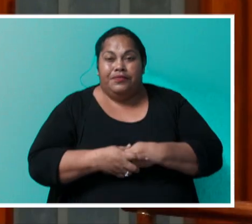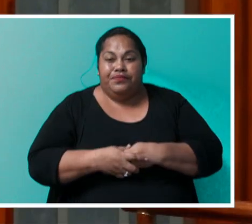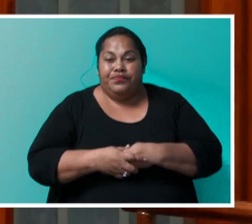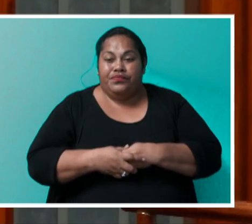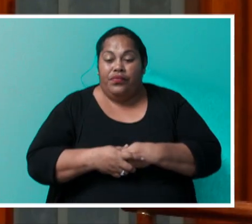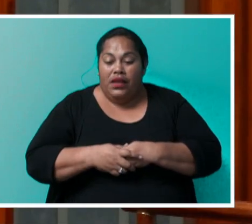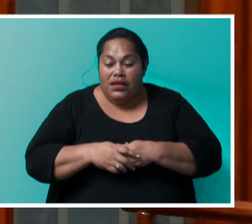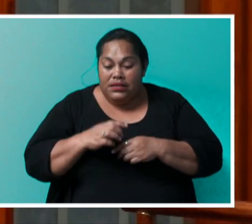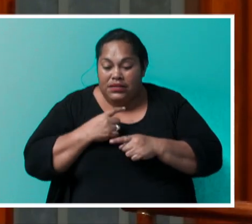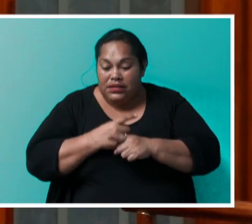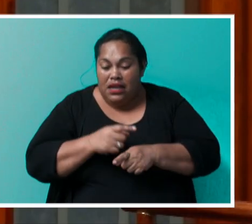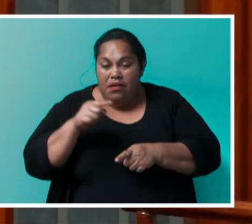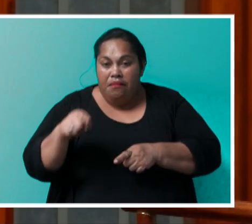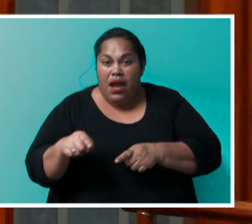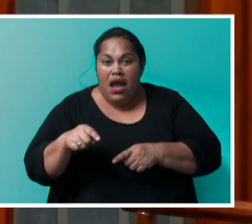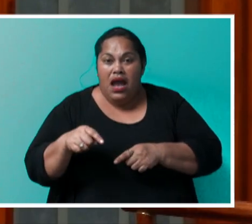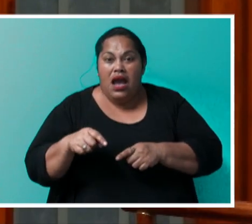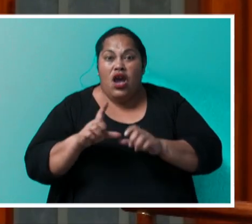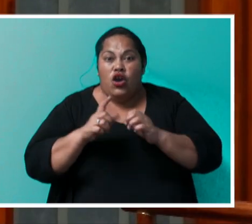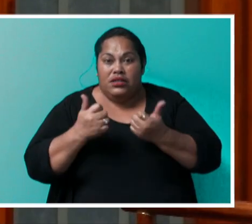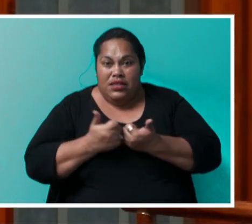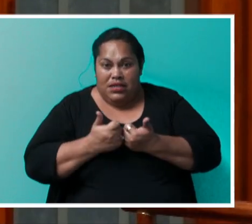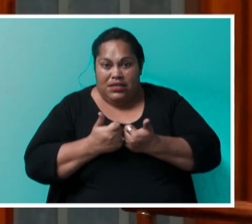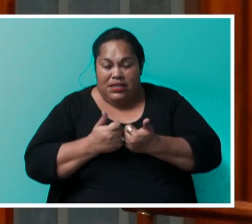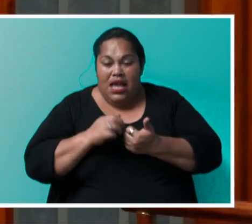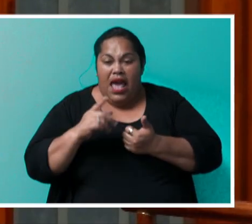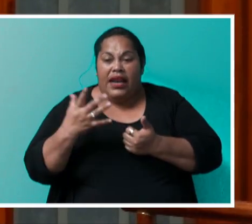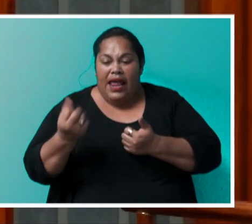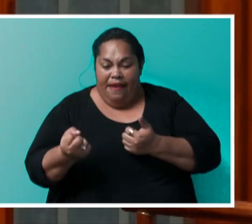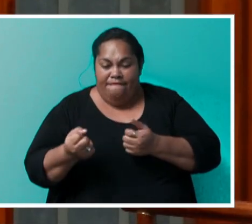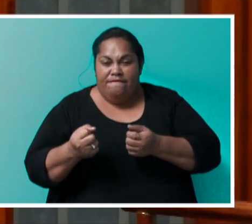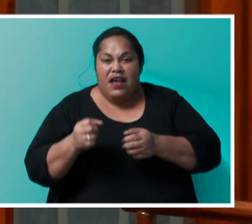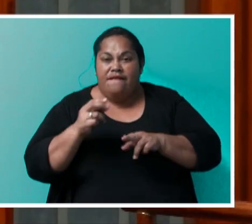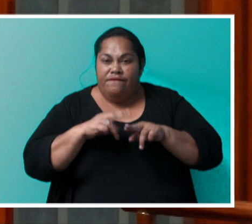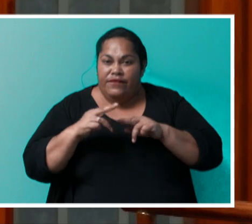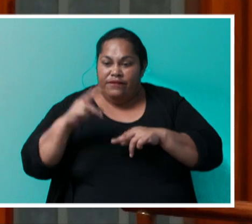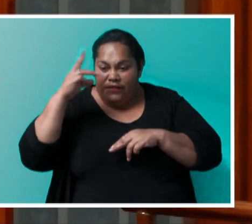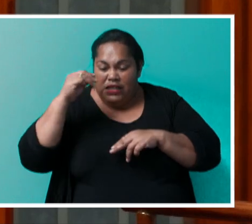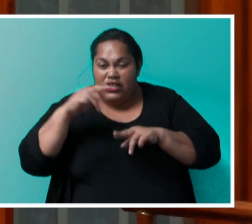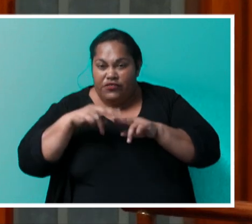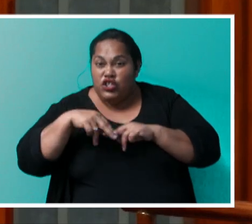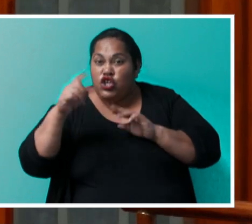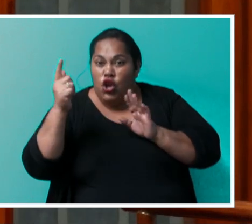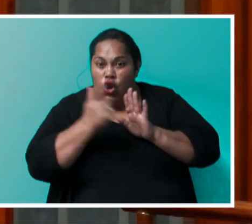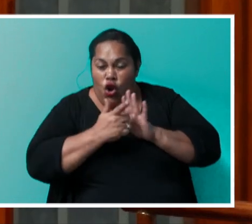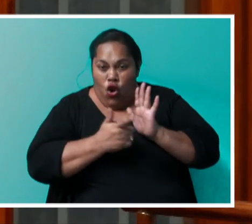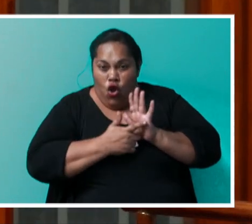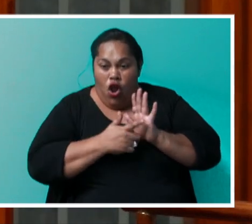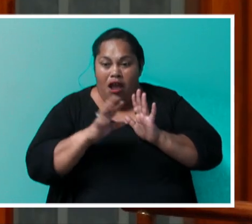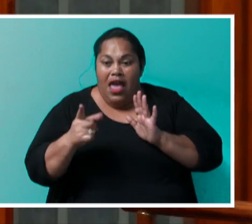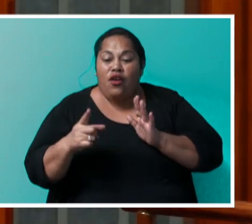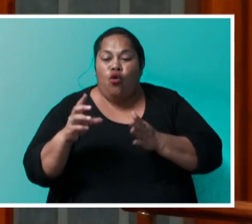governed by a contract that mandates Fijian law and guarantees the return or deletion of data